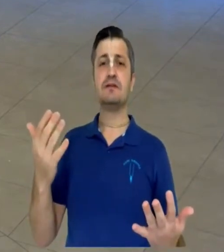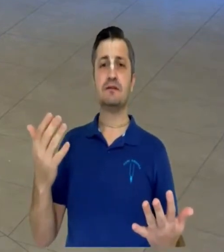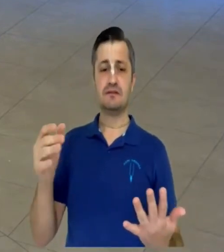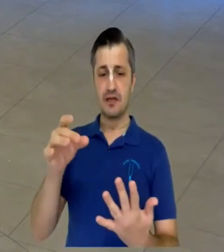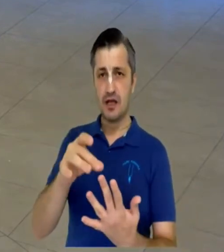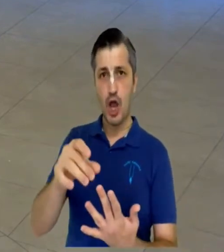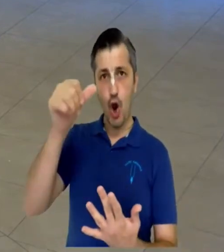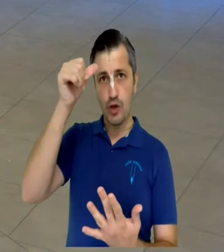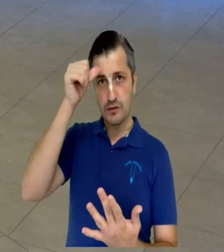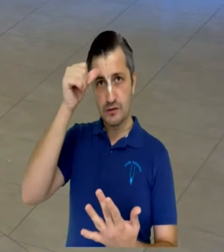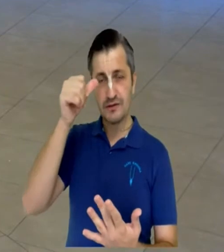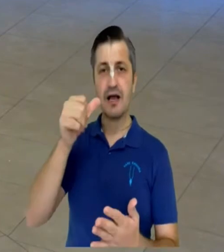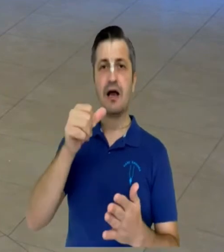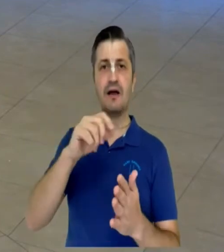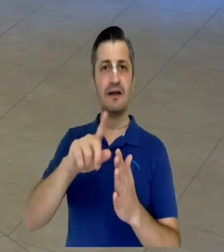So